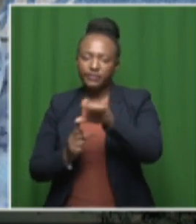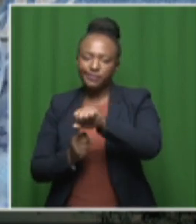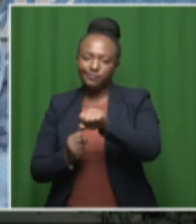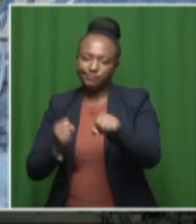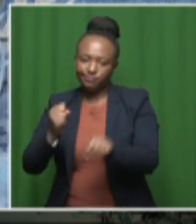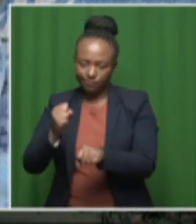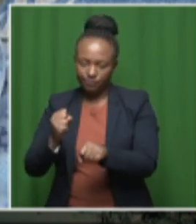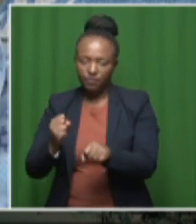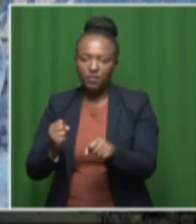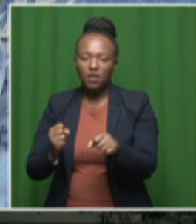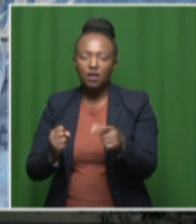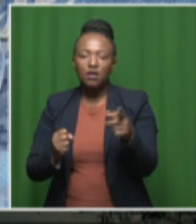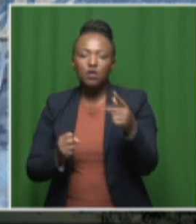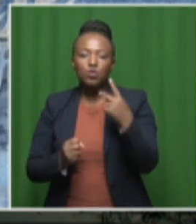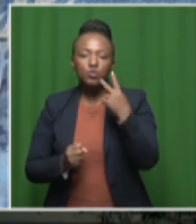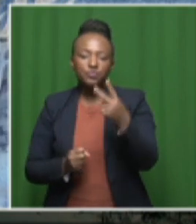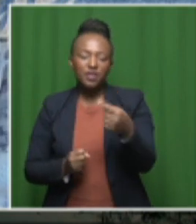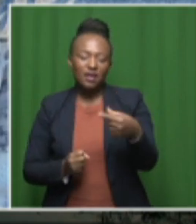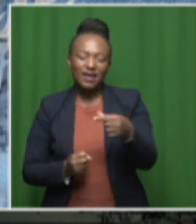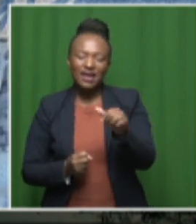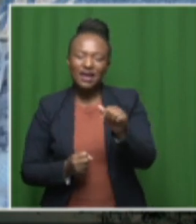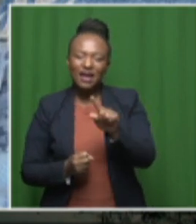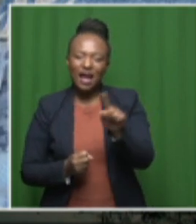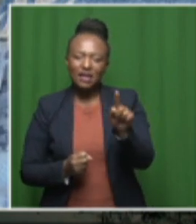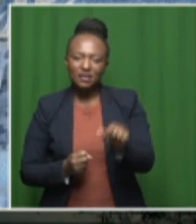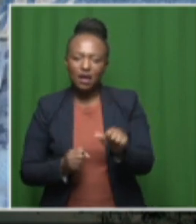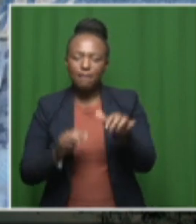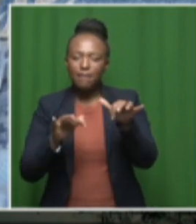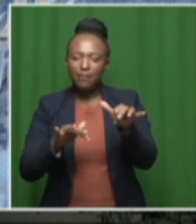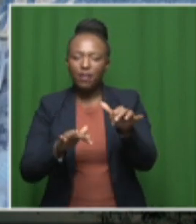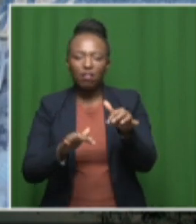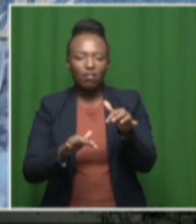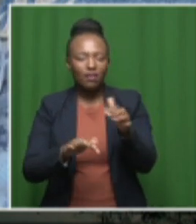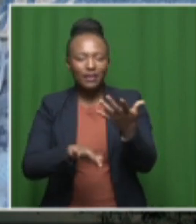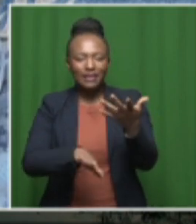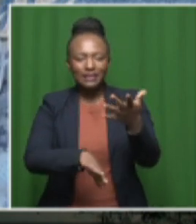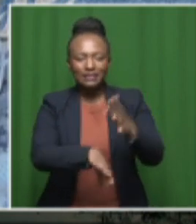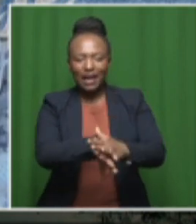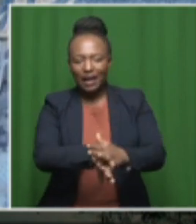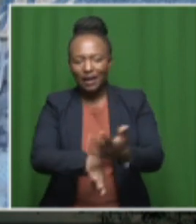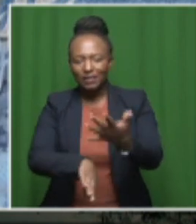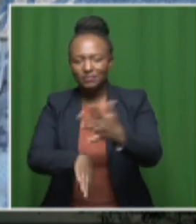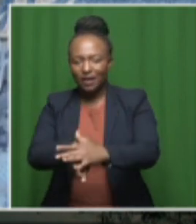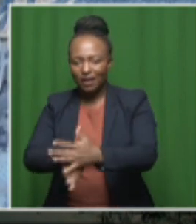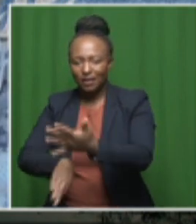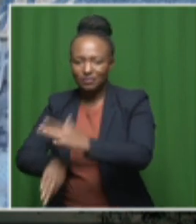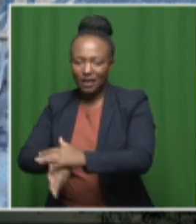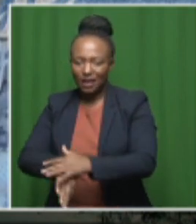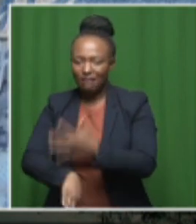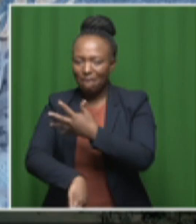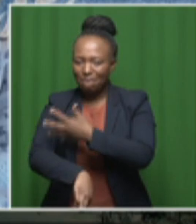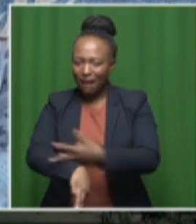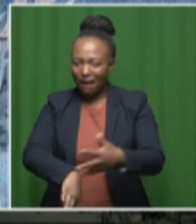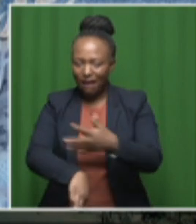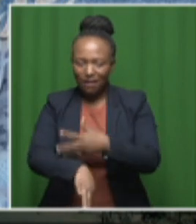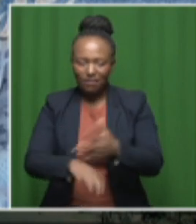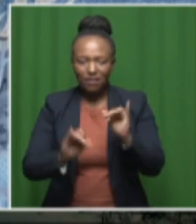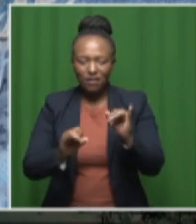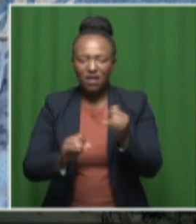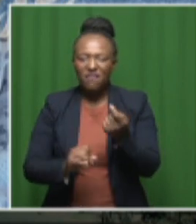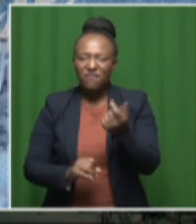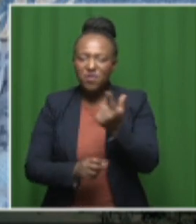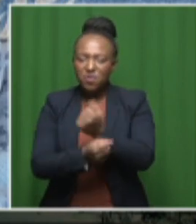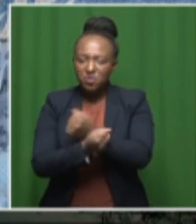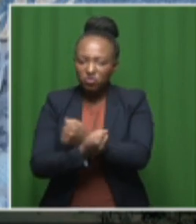being shed in Gaza and at the moment, it seems that besides a few trucks trickling in to try